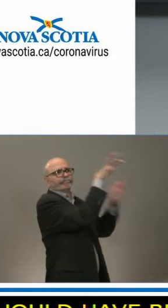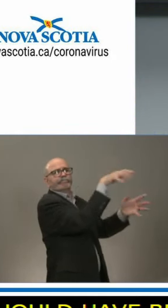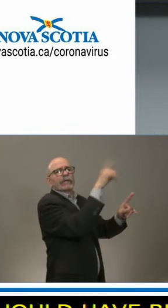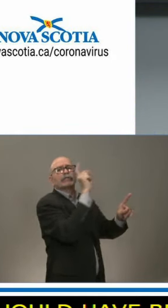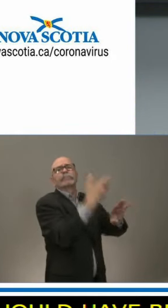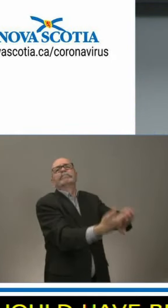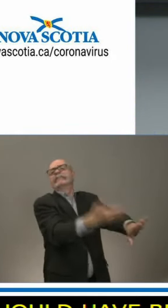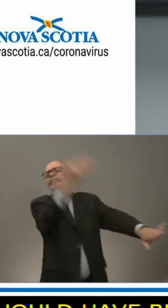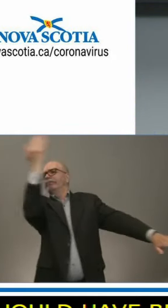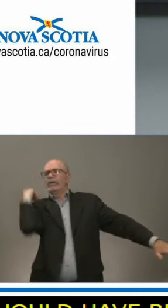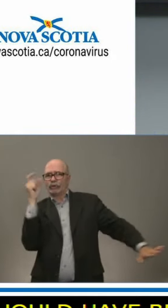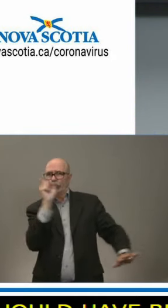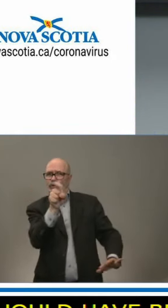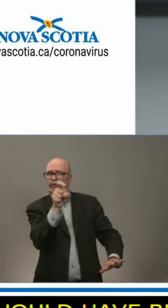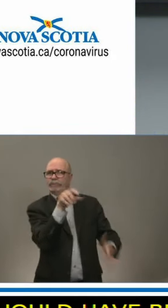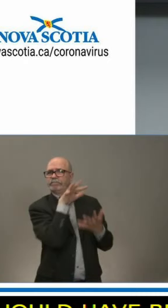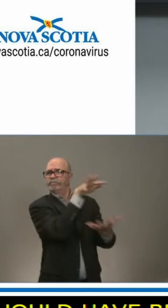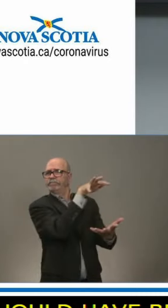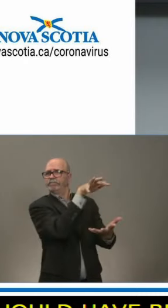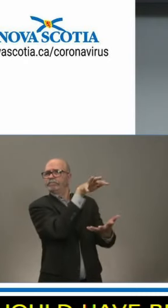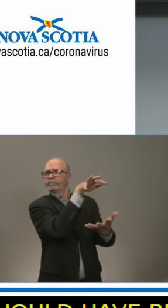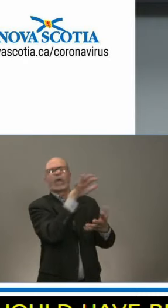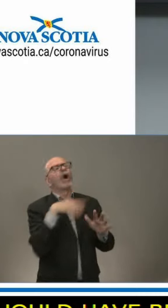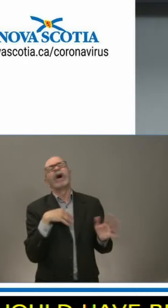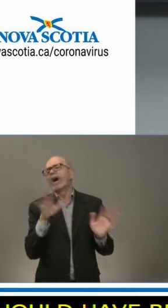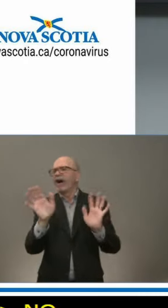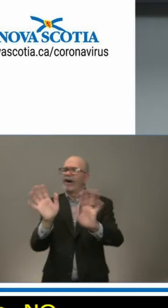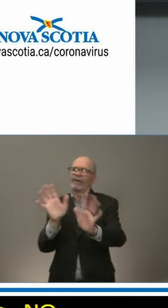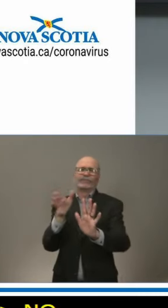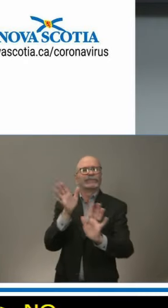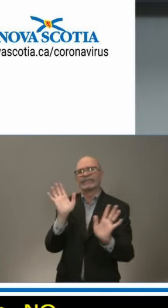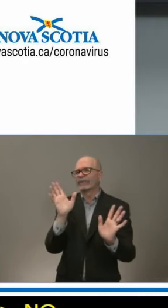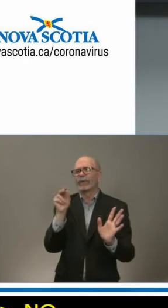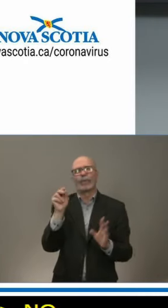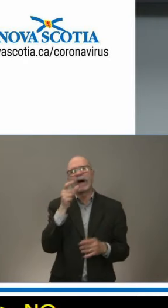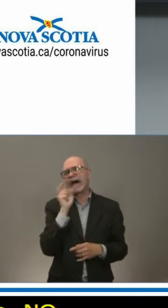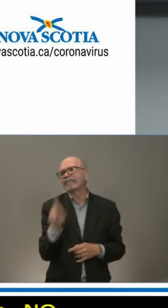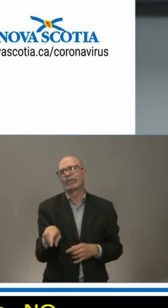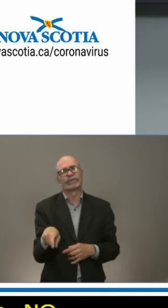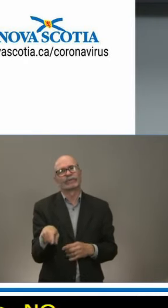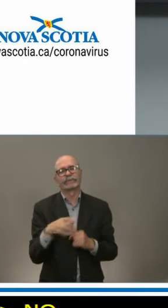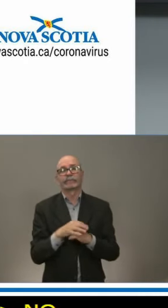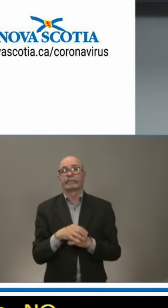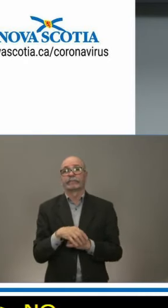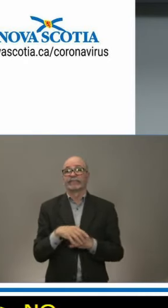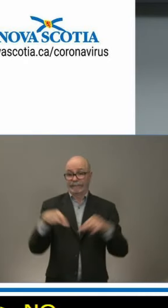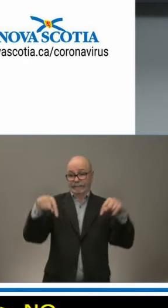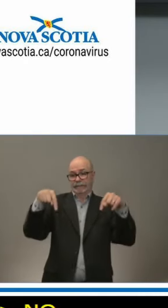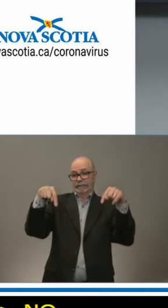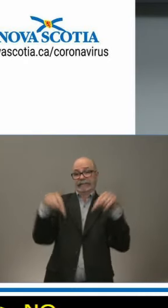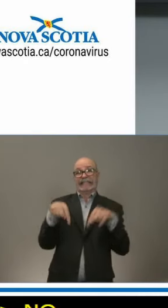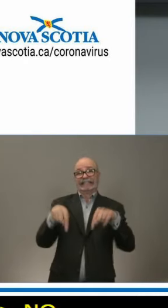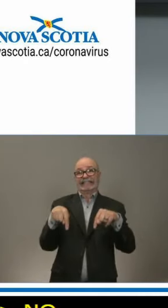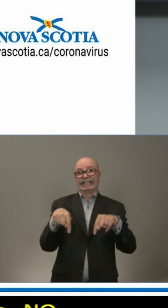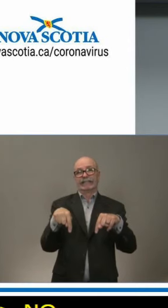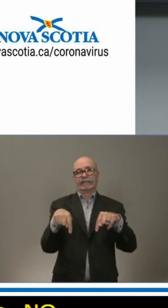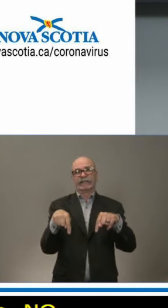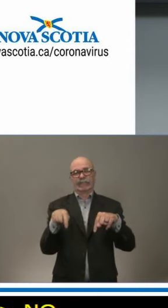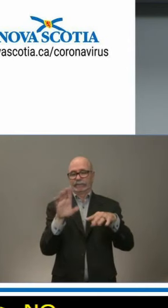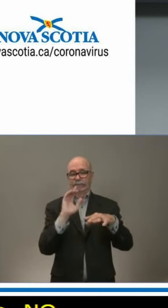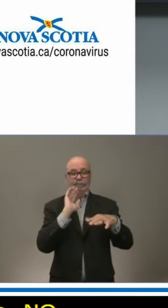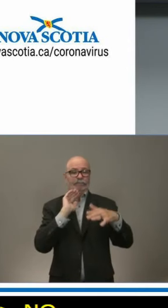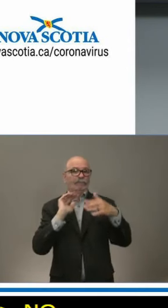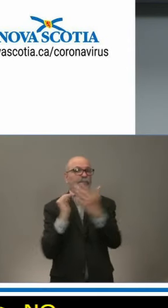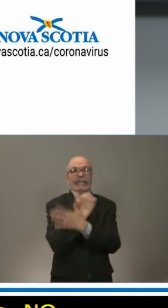this is actually of the fairly newly evolving evidence that we can actually have people